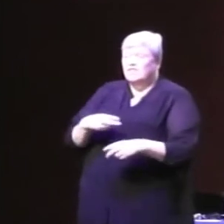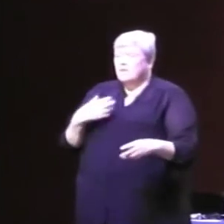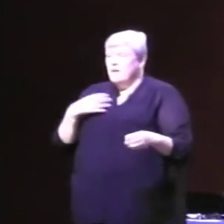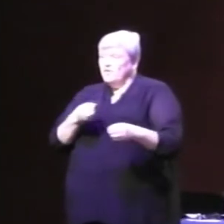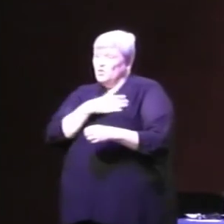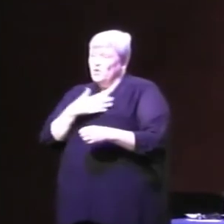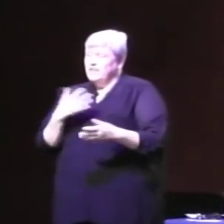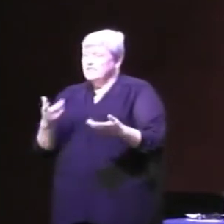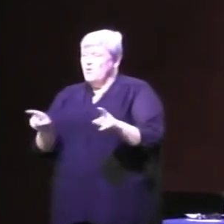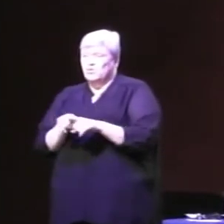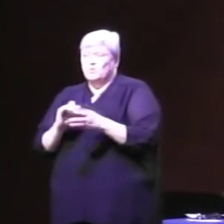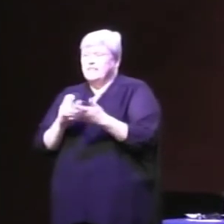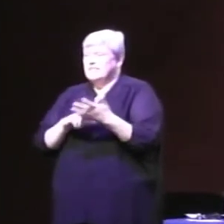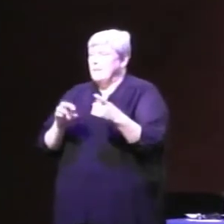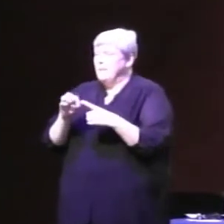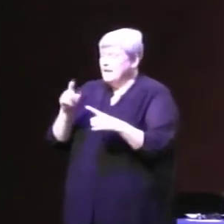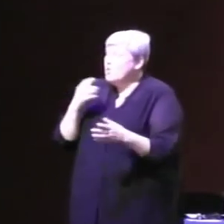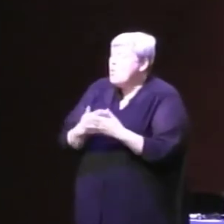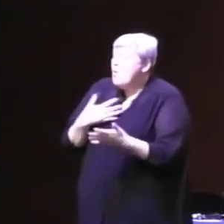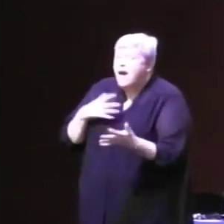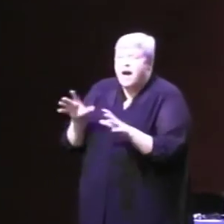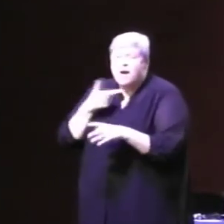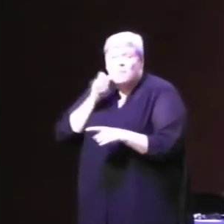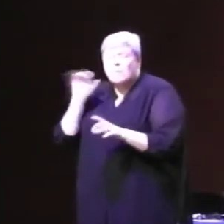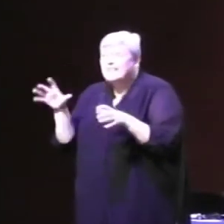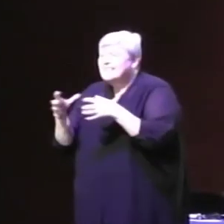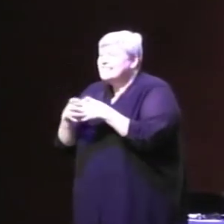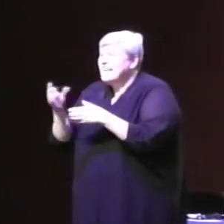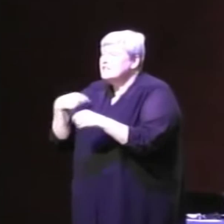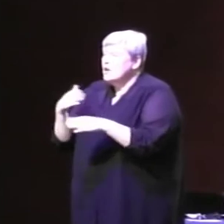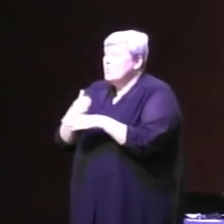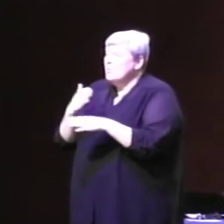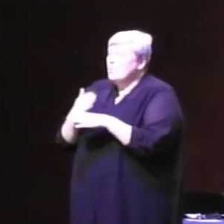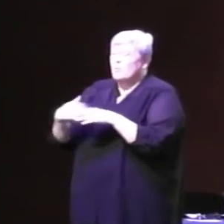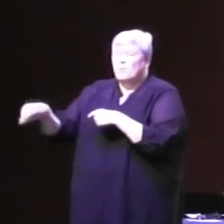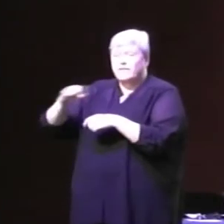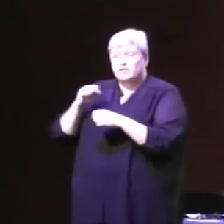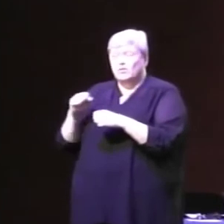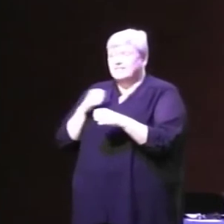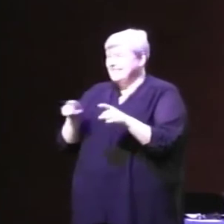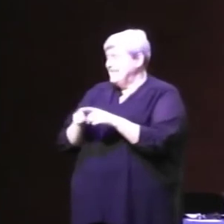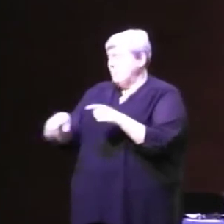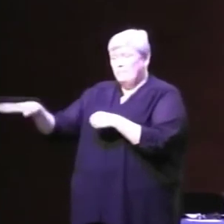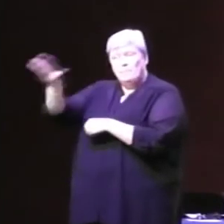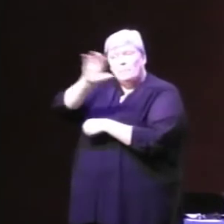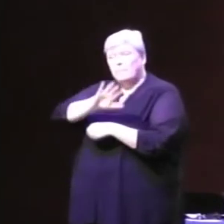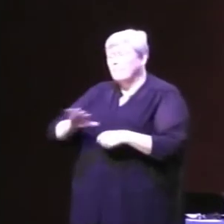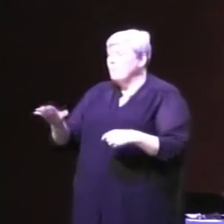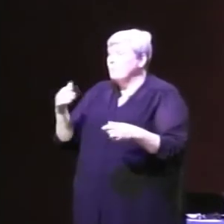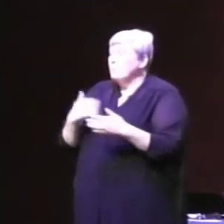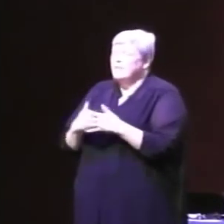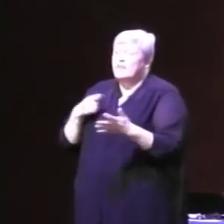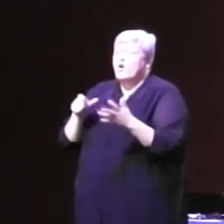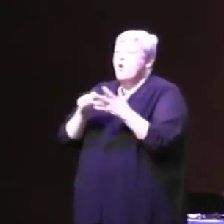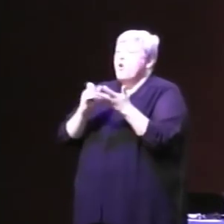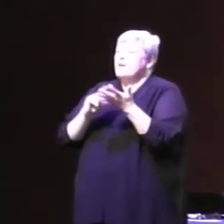SNP? Every public sector employee across Scotland is facing the same story as they are here, and Cosley estimates